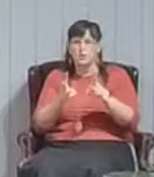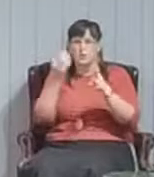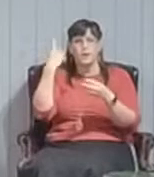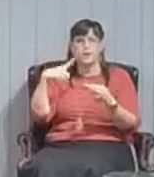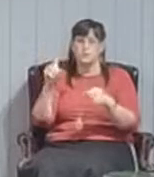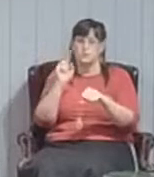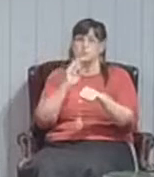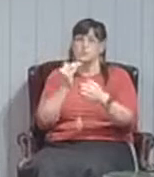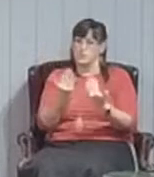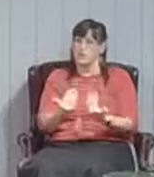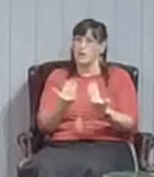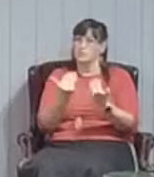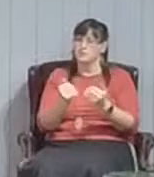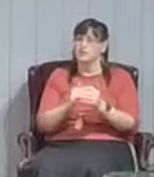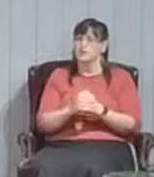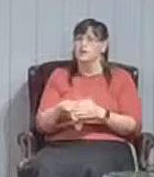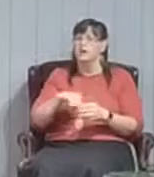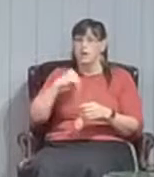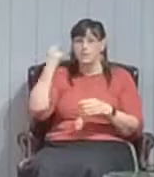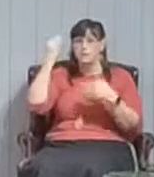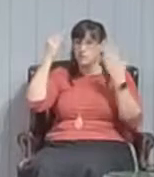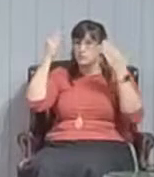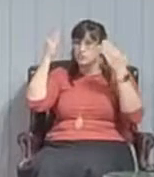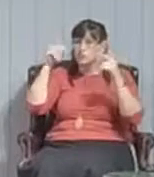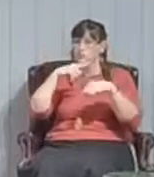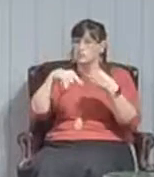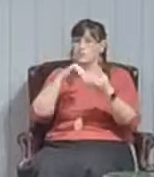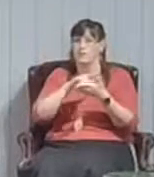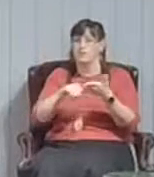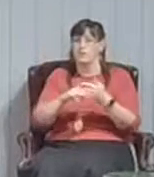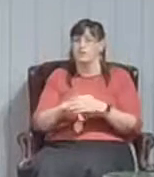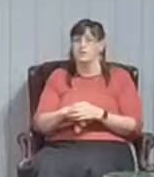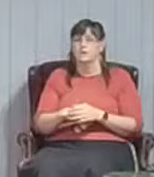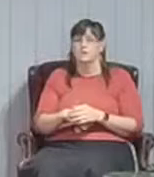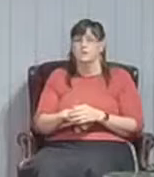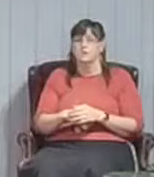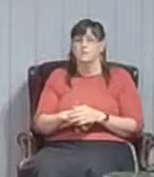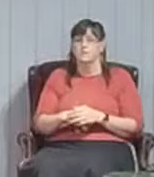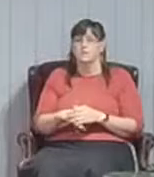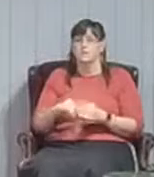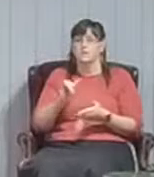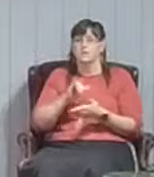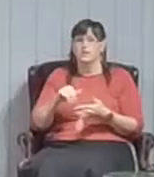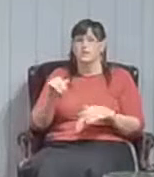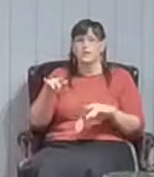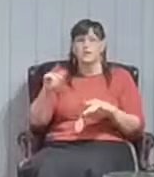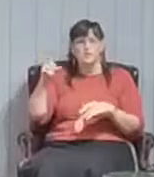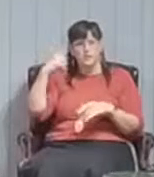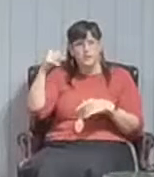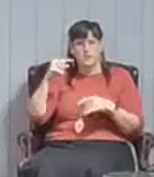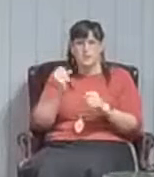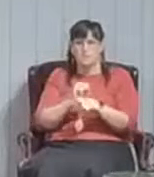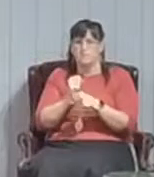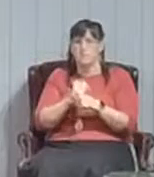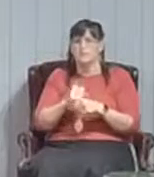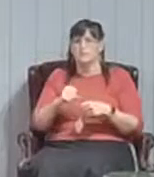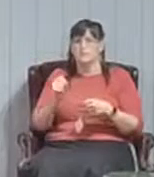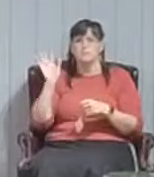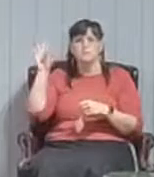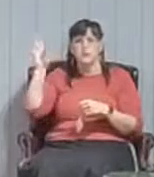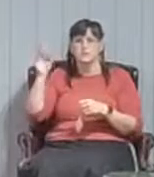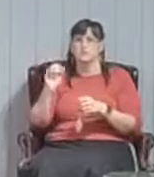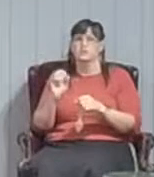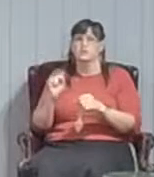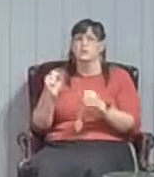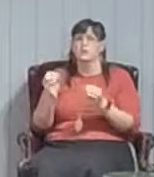use progressive methods because they feel like it makes their message more effective. I'm pretty concerned about that. I am pretty